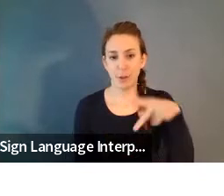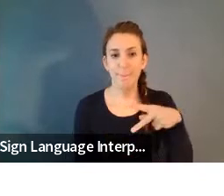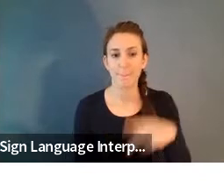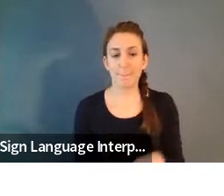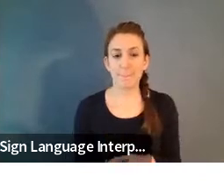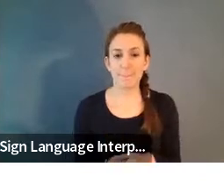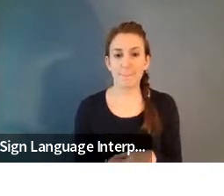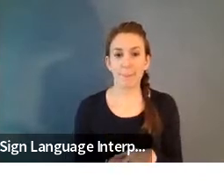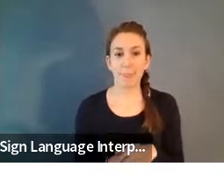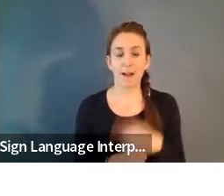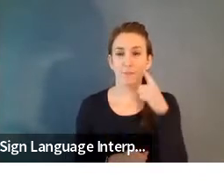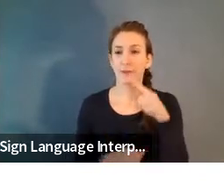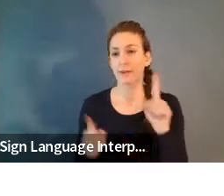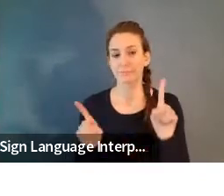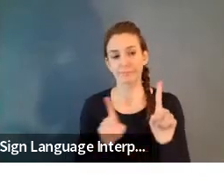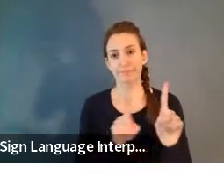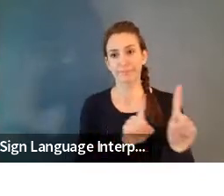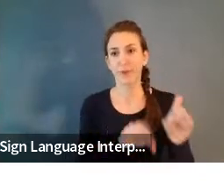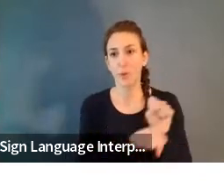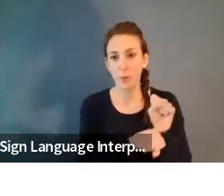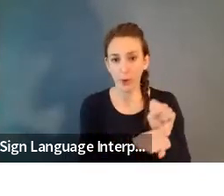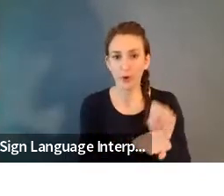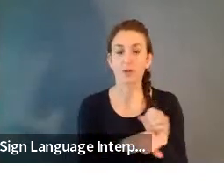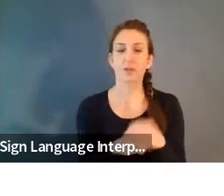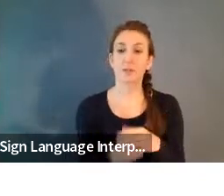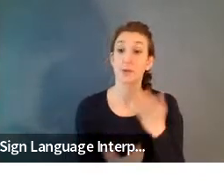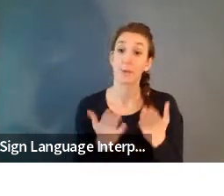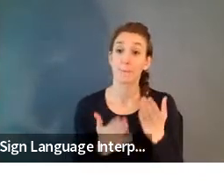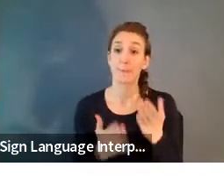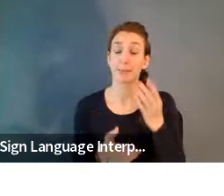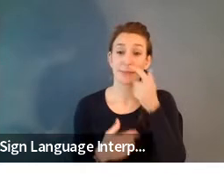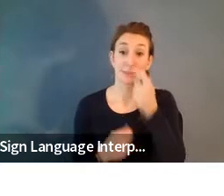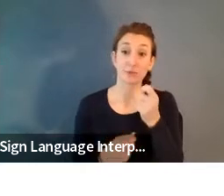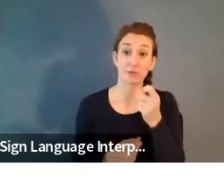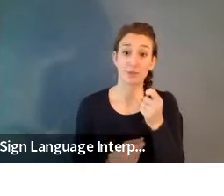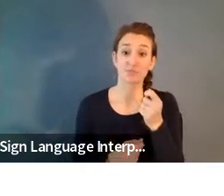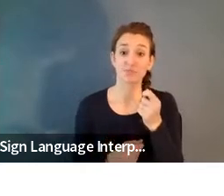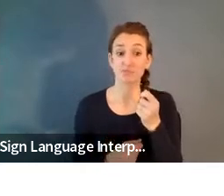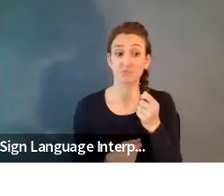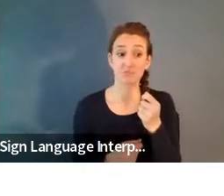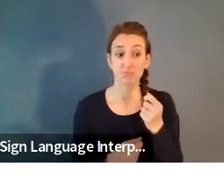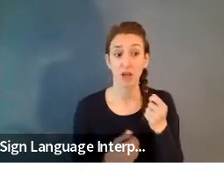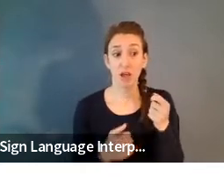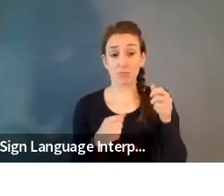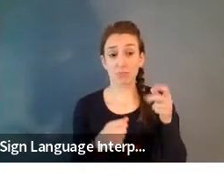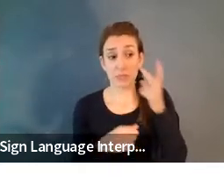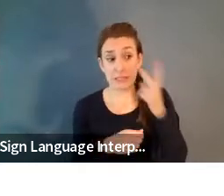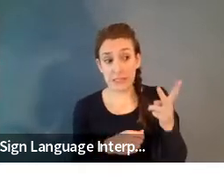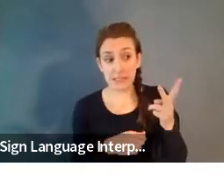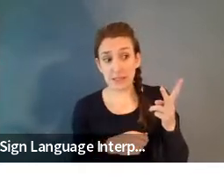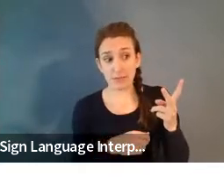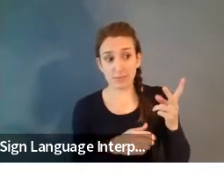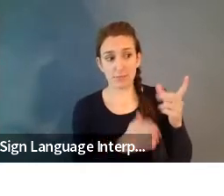our SJCL website. So students interested in interning have somewhere they can go and see attorneys who might be open to taking them